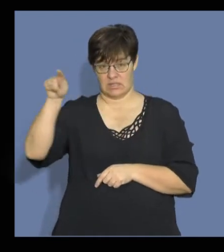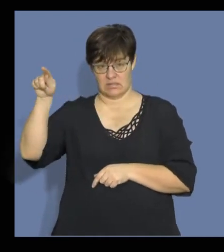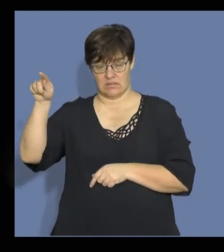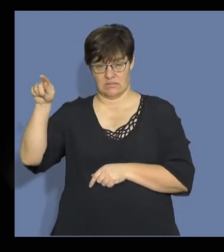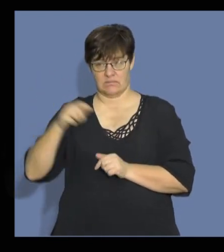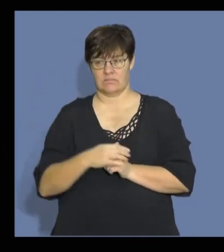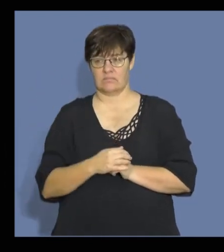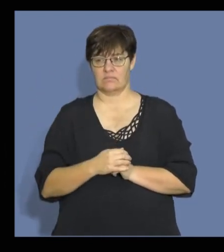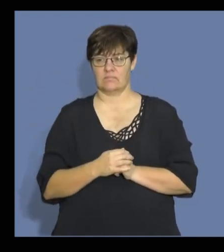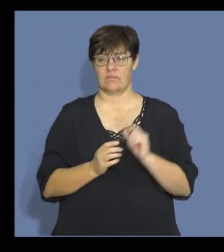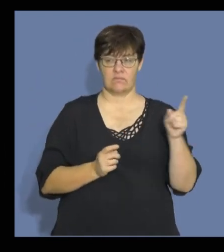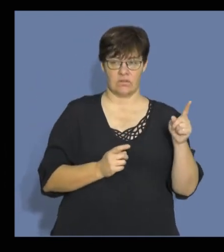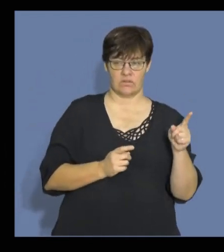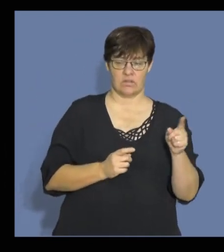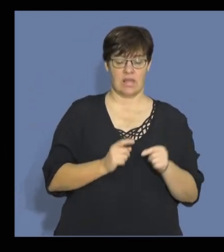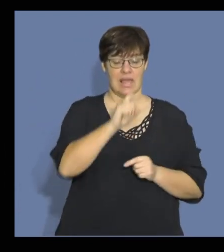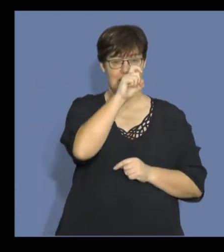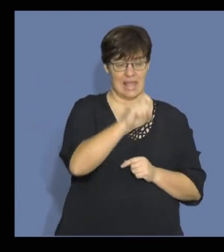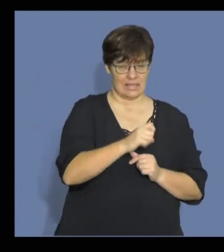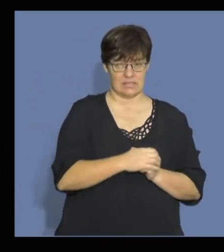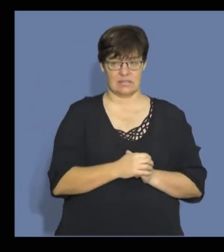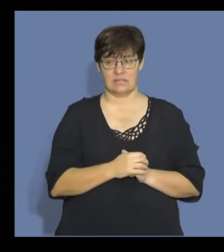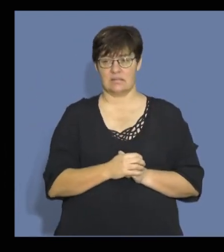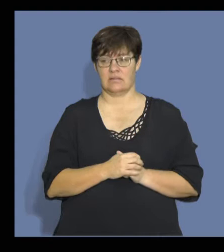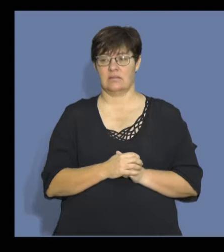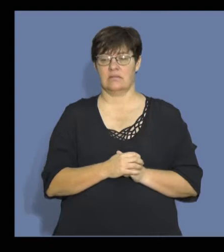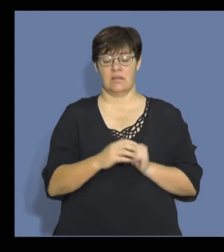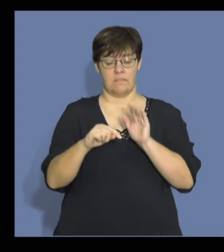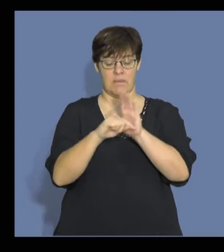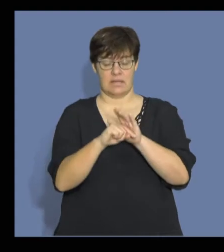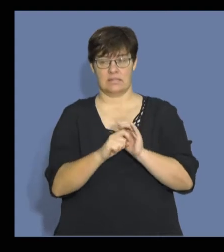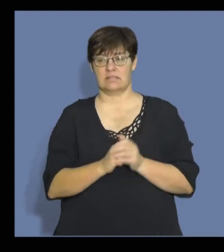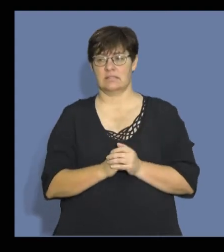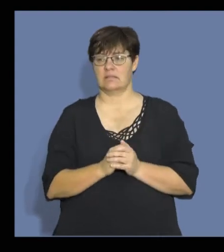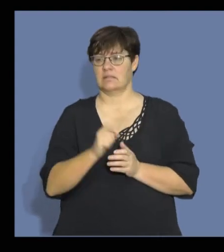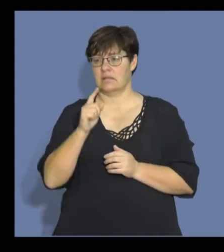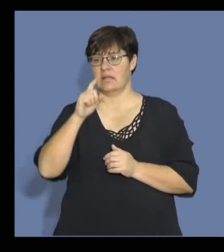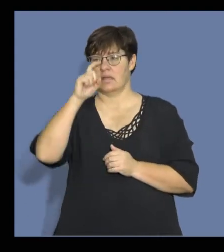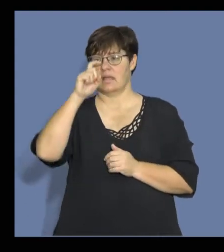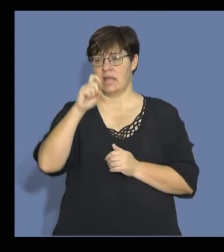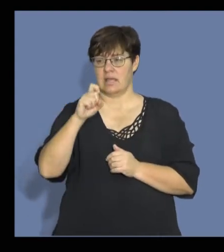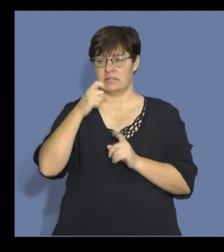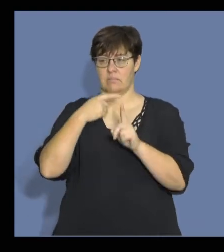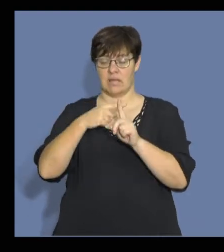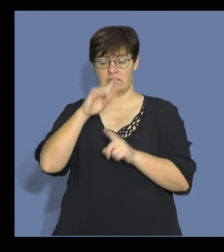of the first x value, x, minus the second x value.